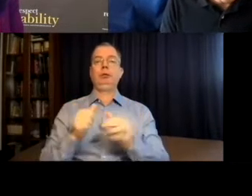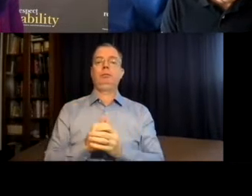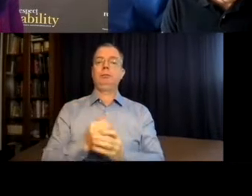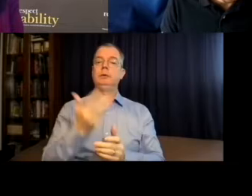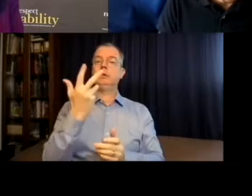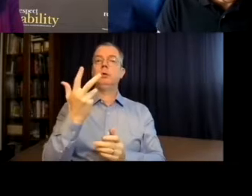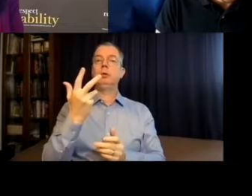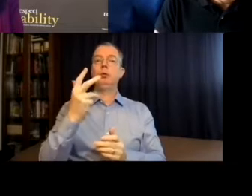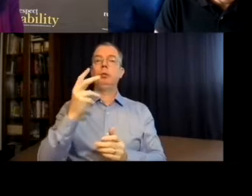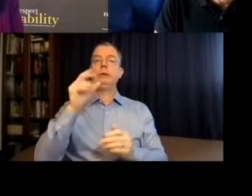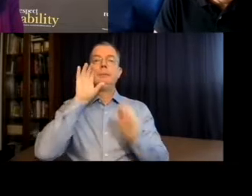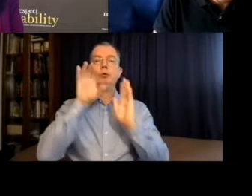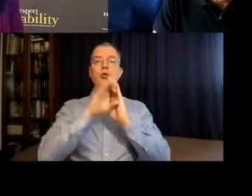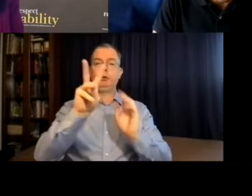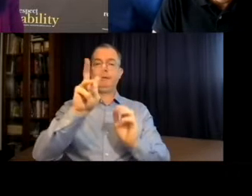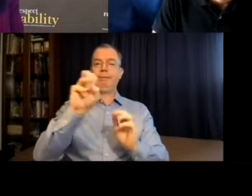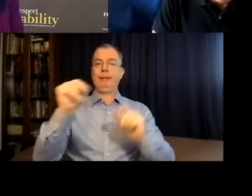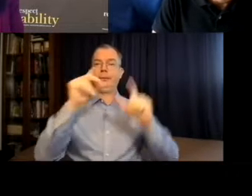all areas of our work.